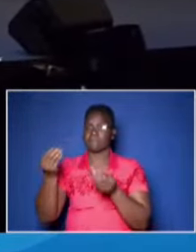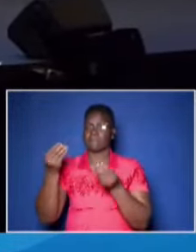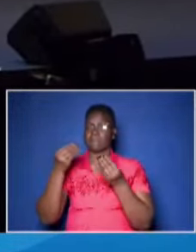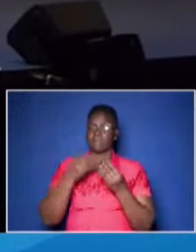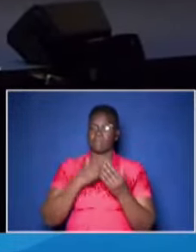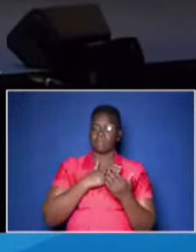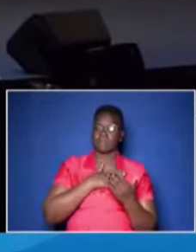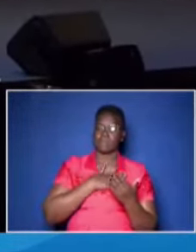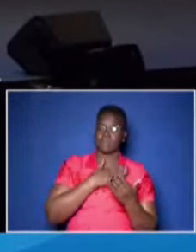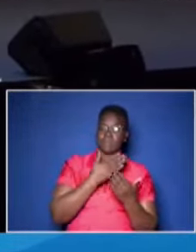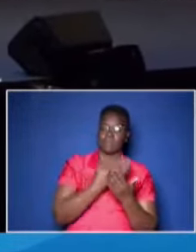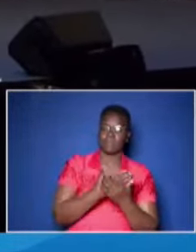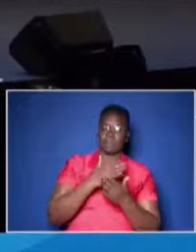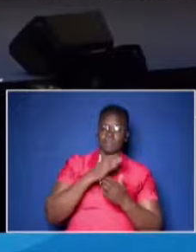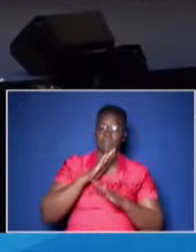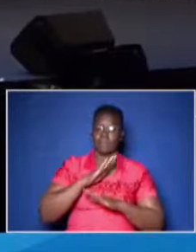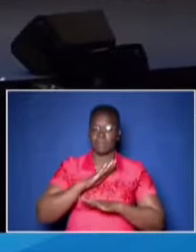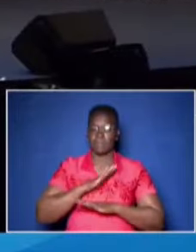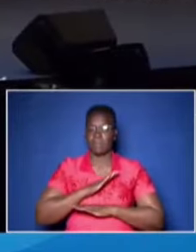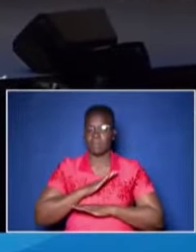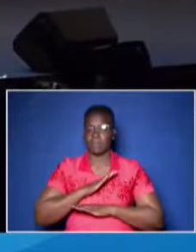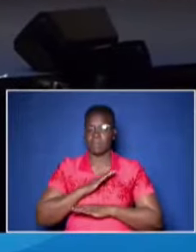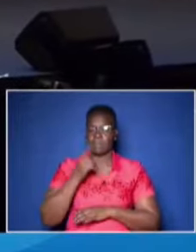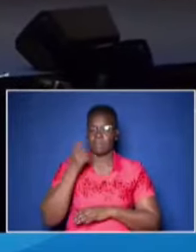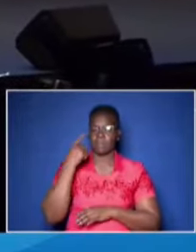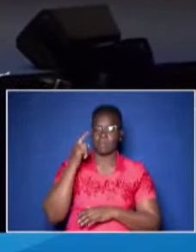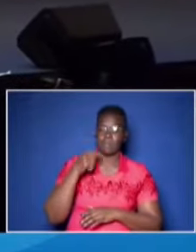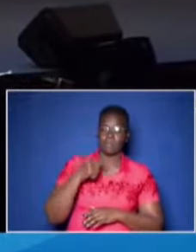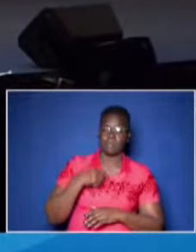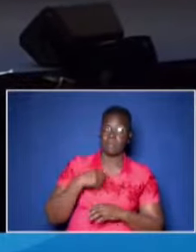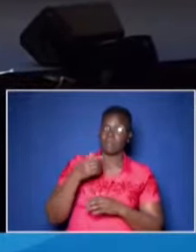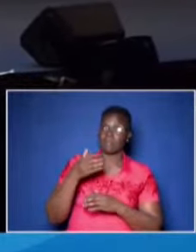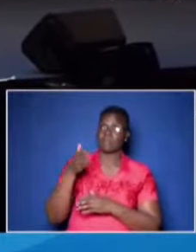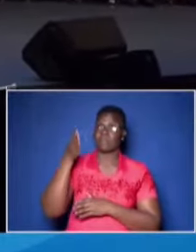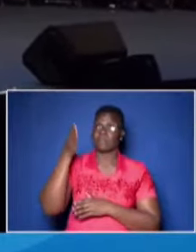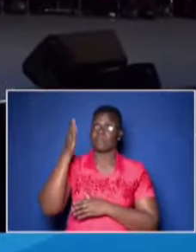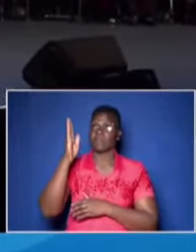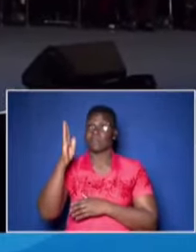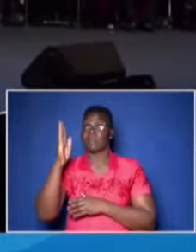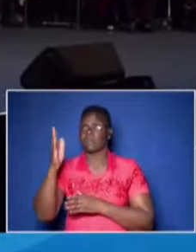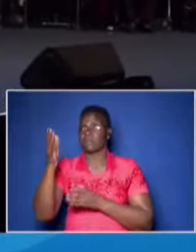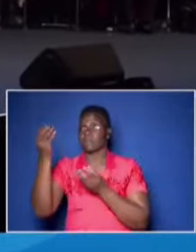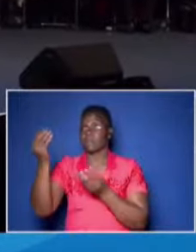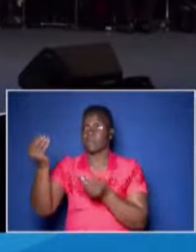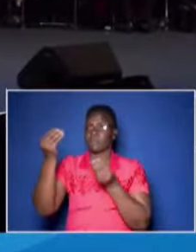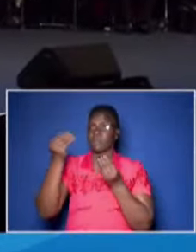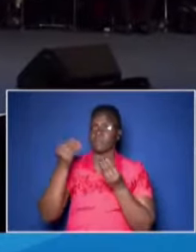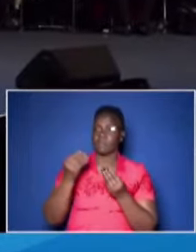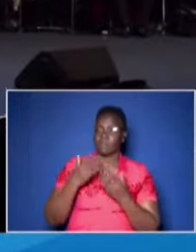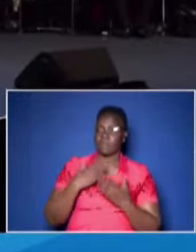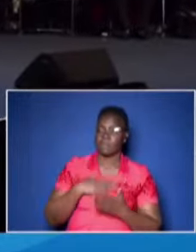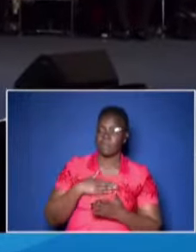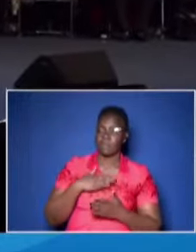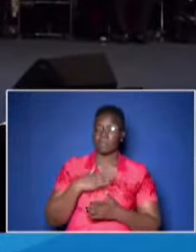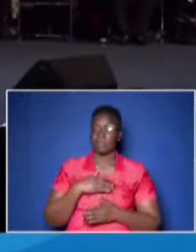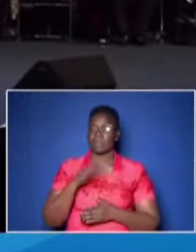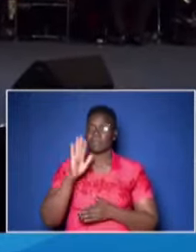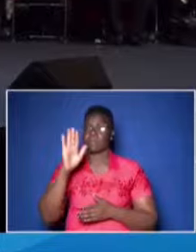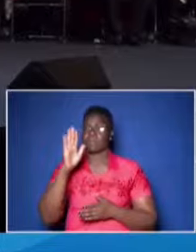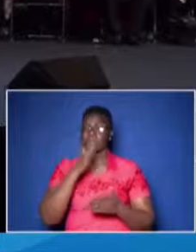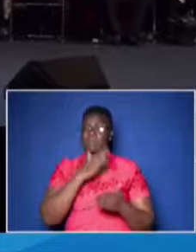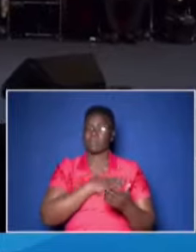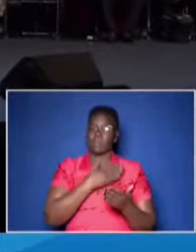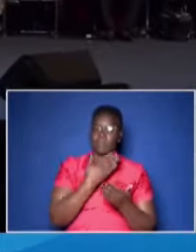for me Jehovah G my provider is grace is sufficient